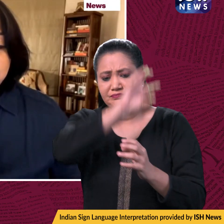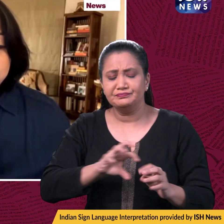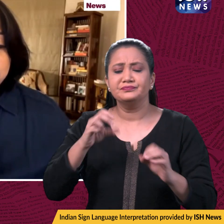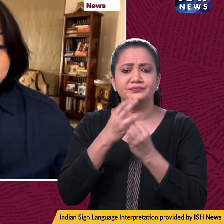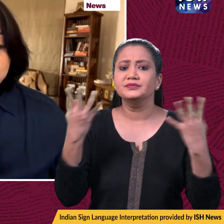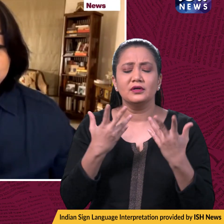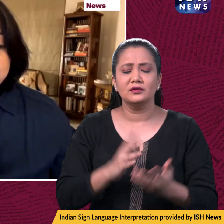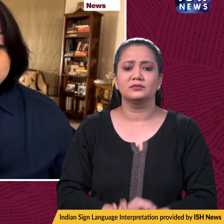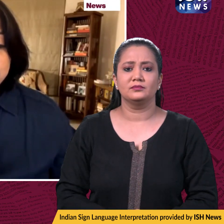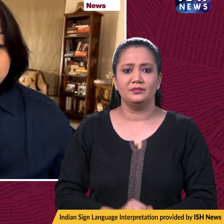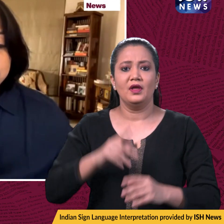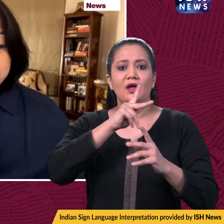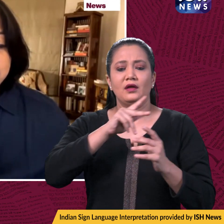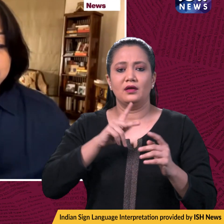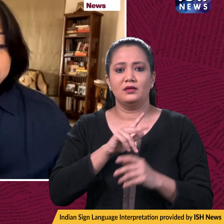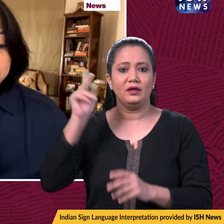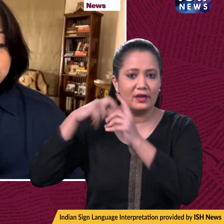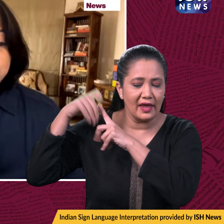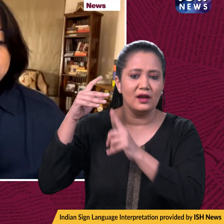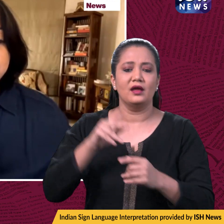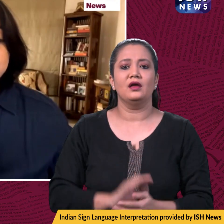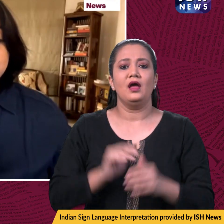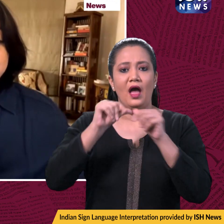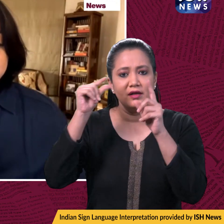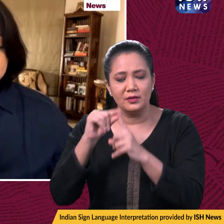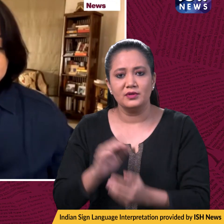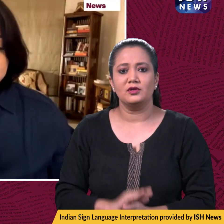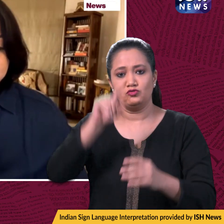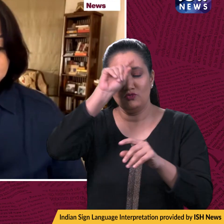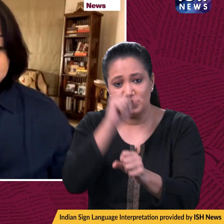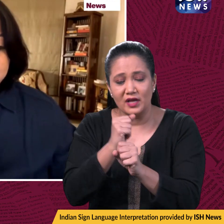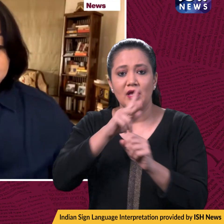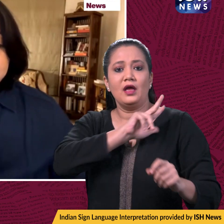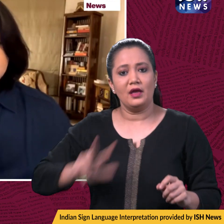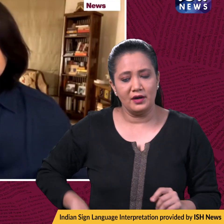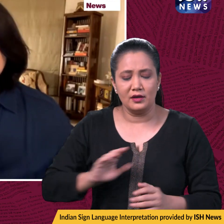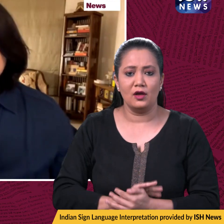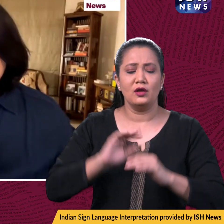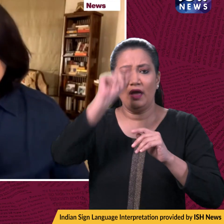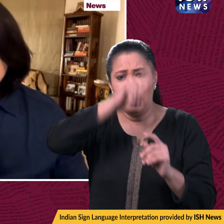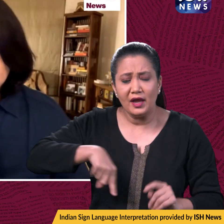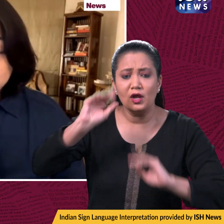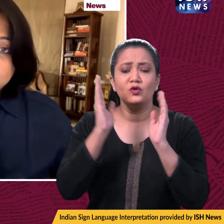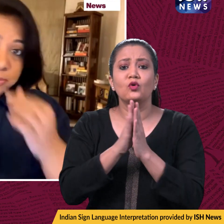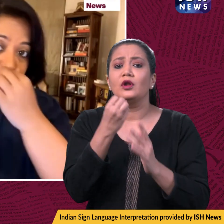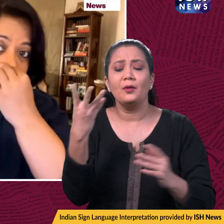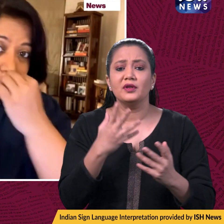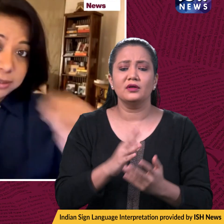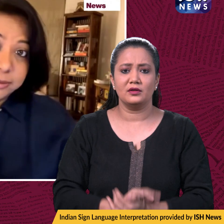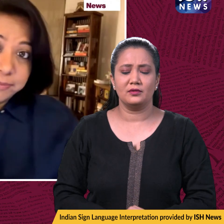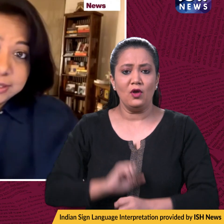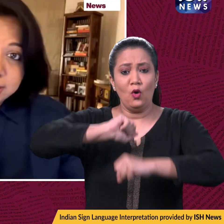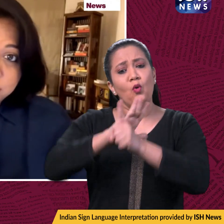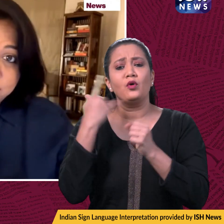that have reported the Omicron cases include Kerala, Andhra Pradesh, Chandigarh, Gujarat and Karnataka. India's total number of cases